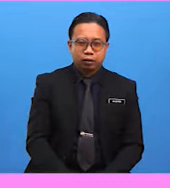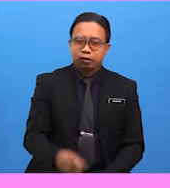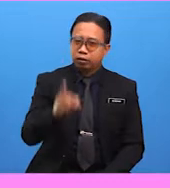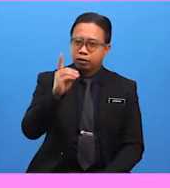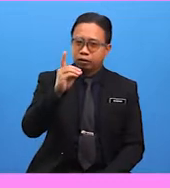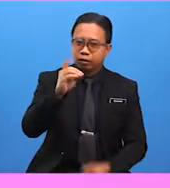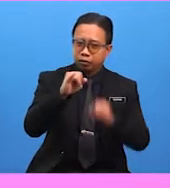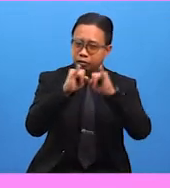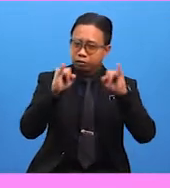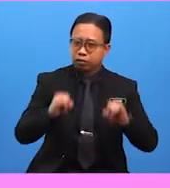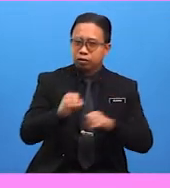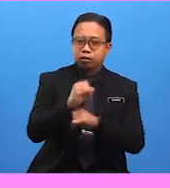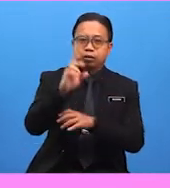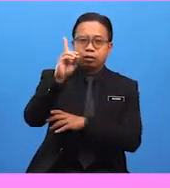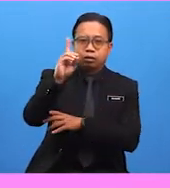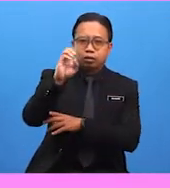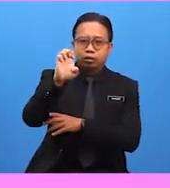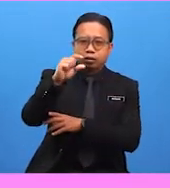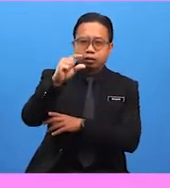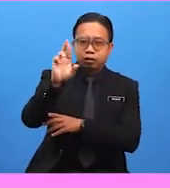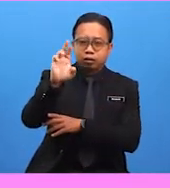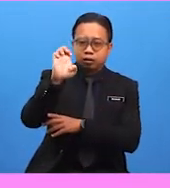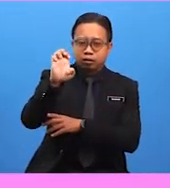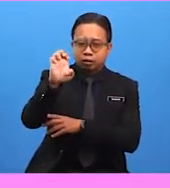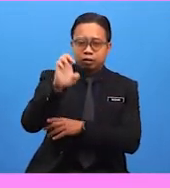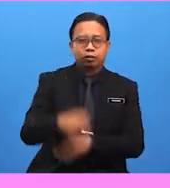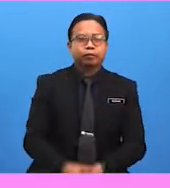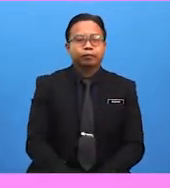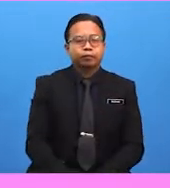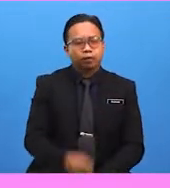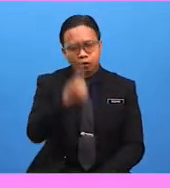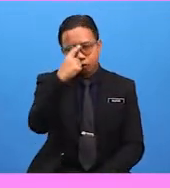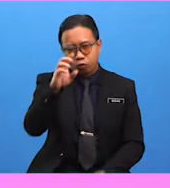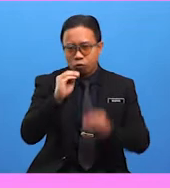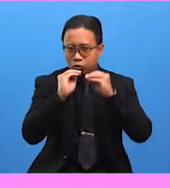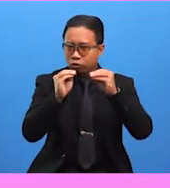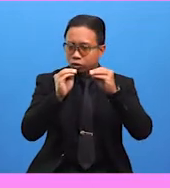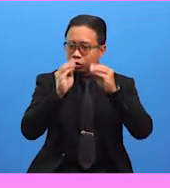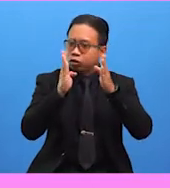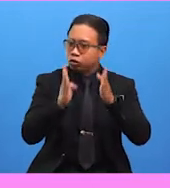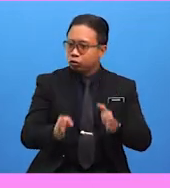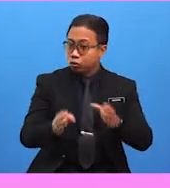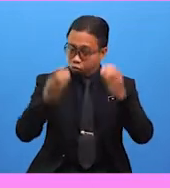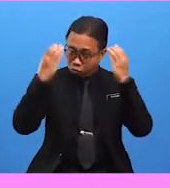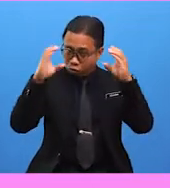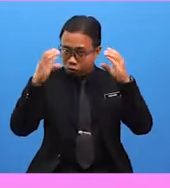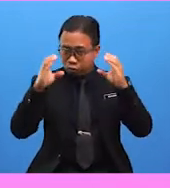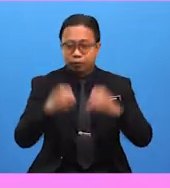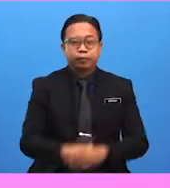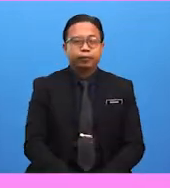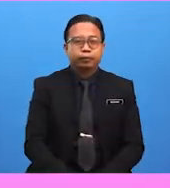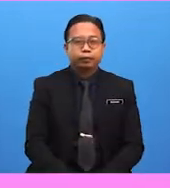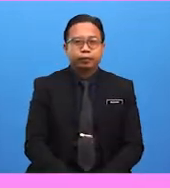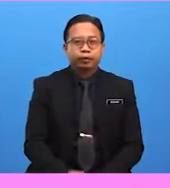degree. As for the teaching profession, although